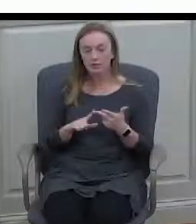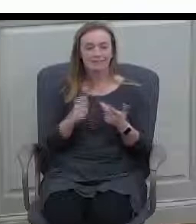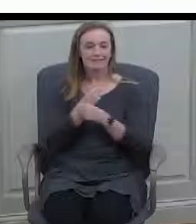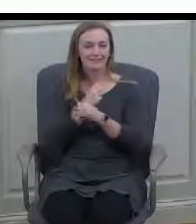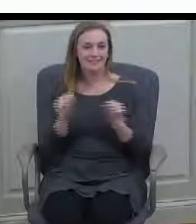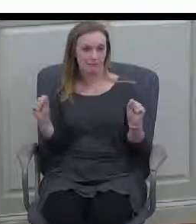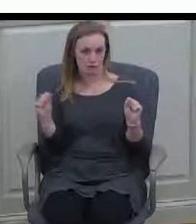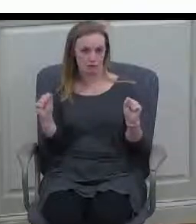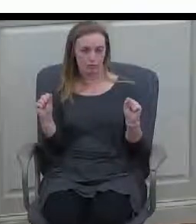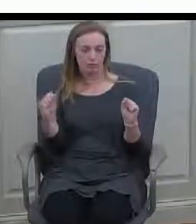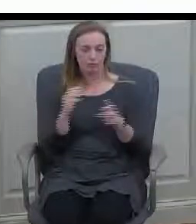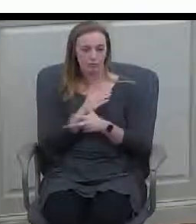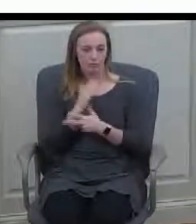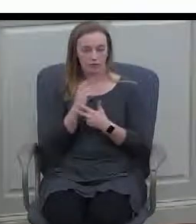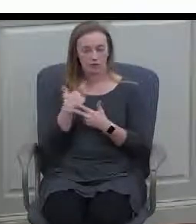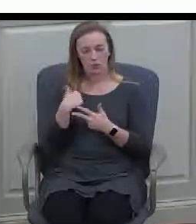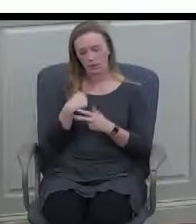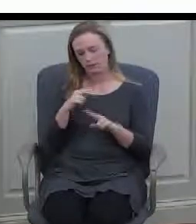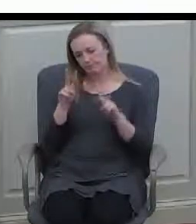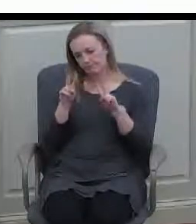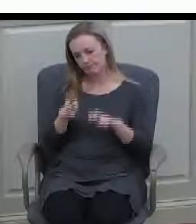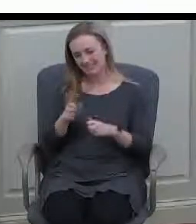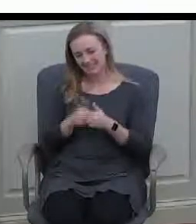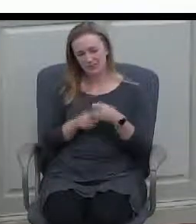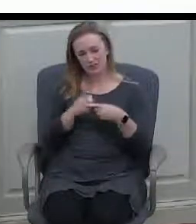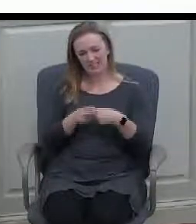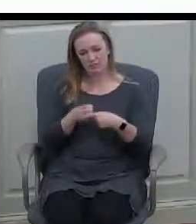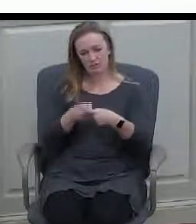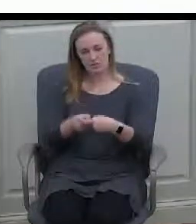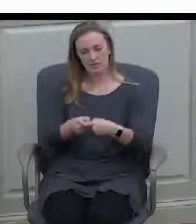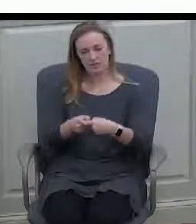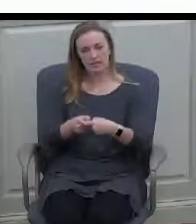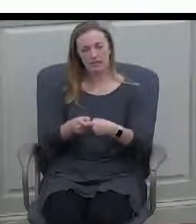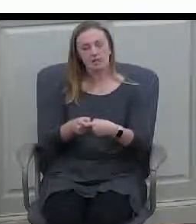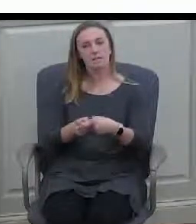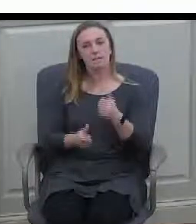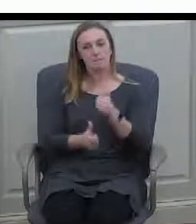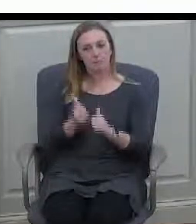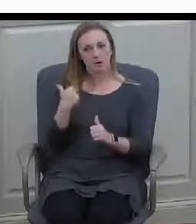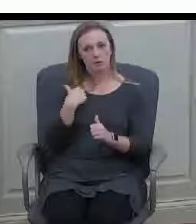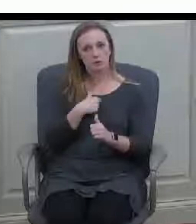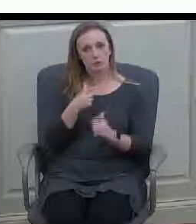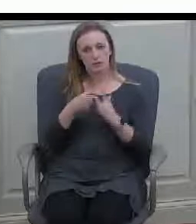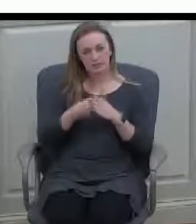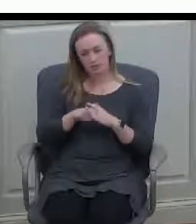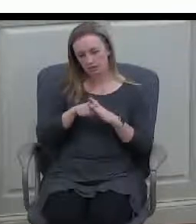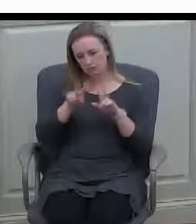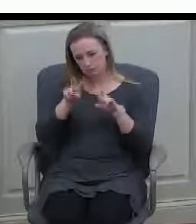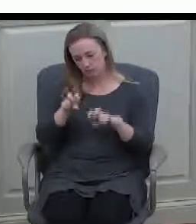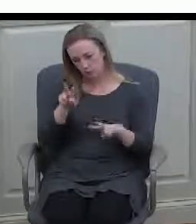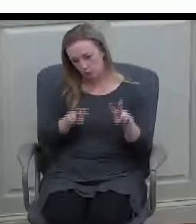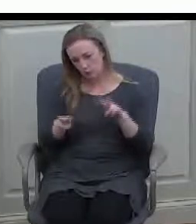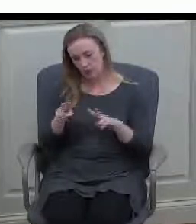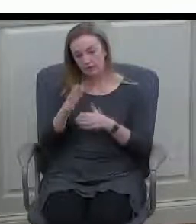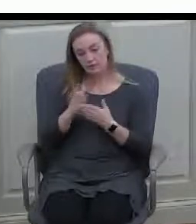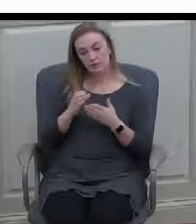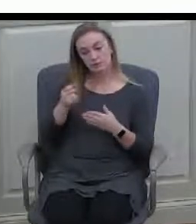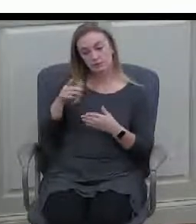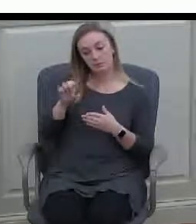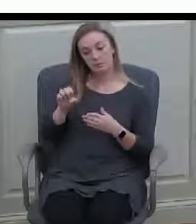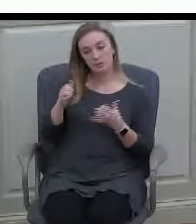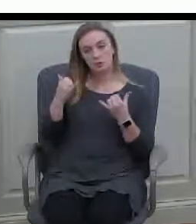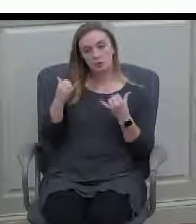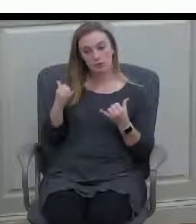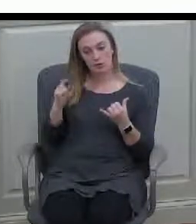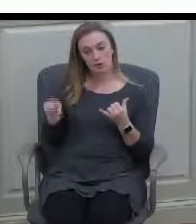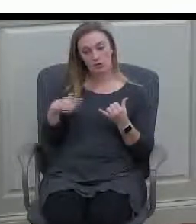at these intersections. The primary thing that we start to look at is take some of the space that's currently allocated